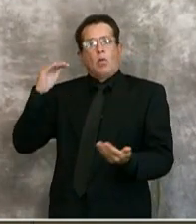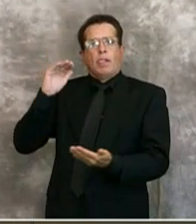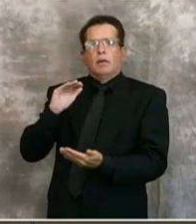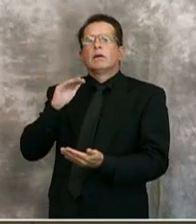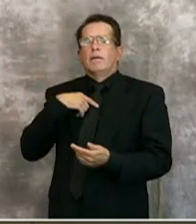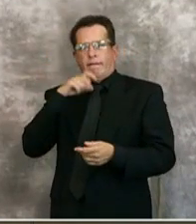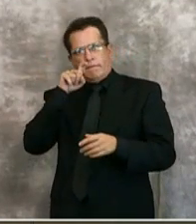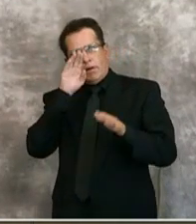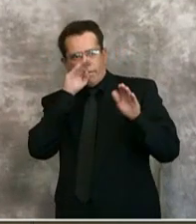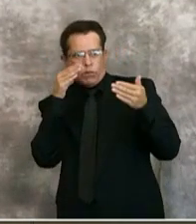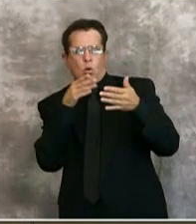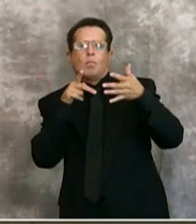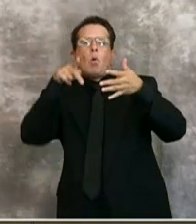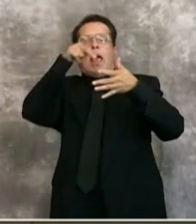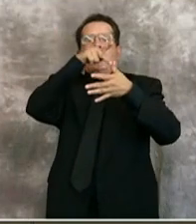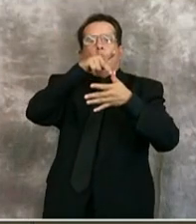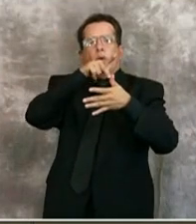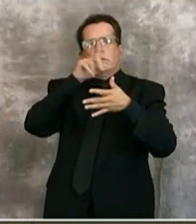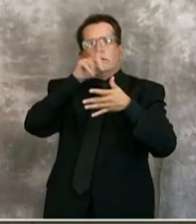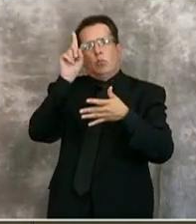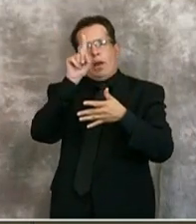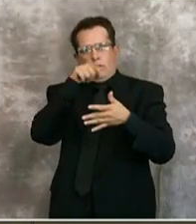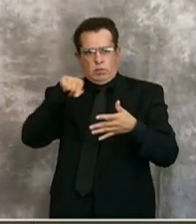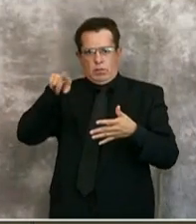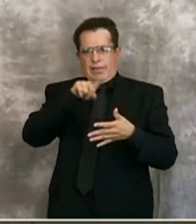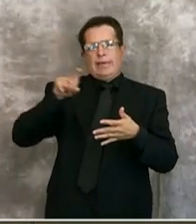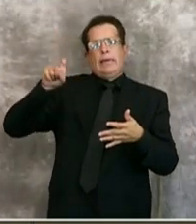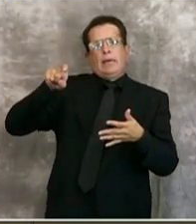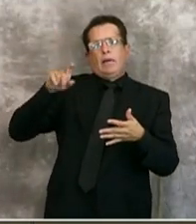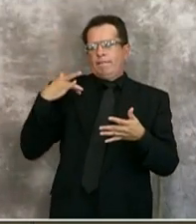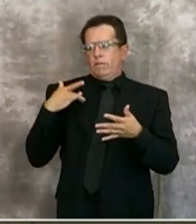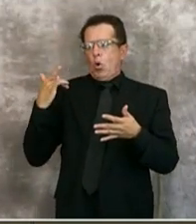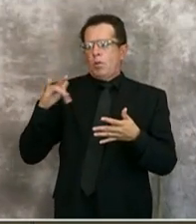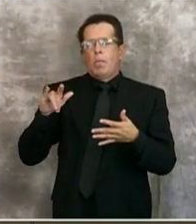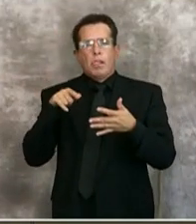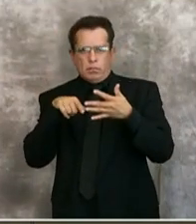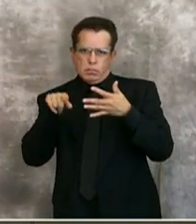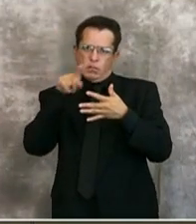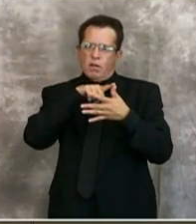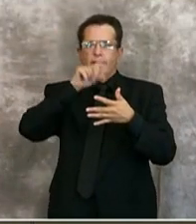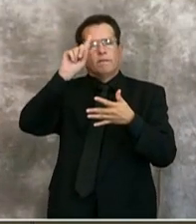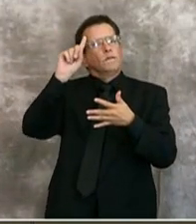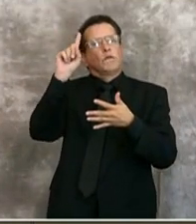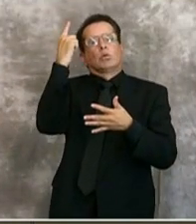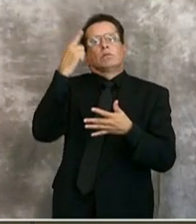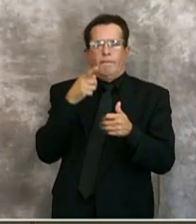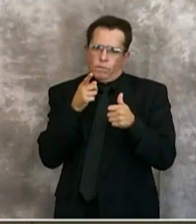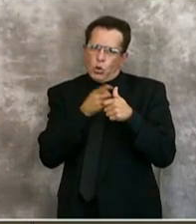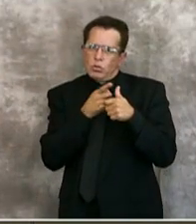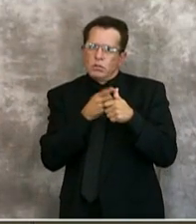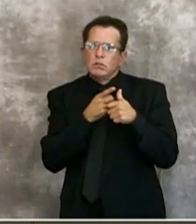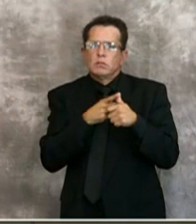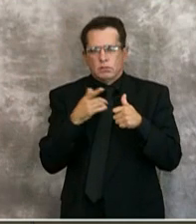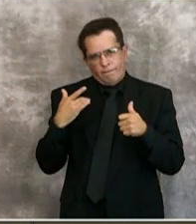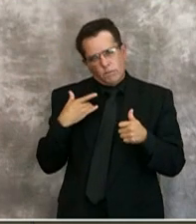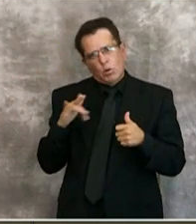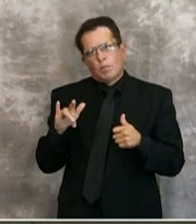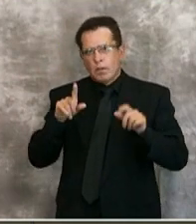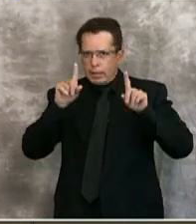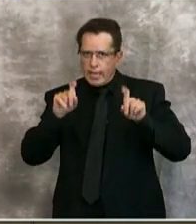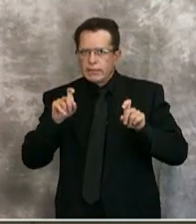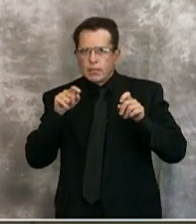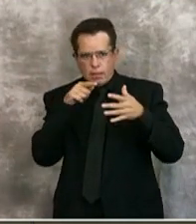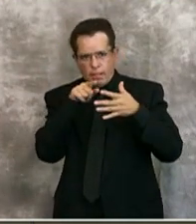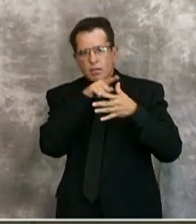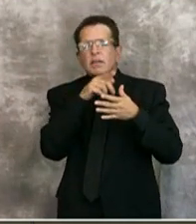and prioritize on the most vulnerable populations. So that's where we are. There obviously will be